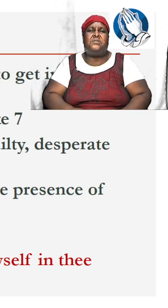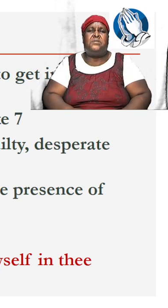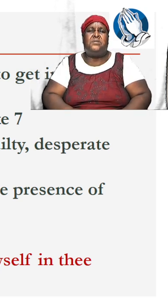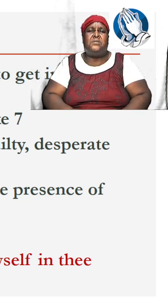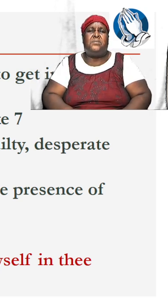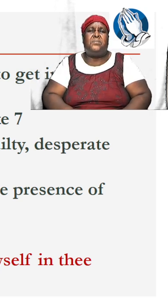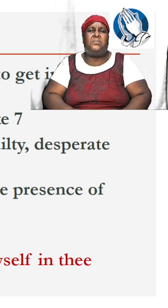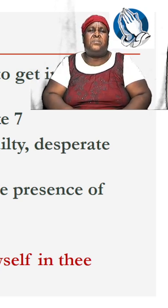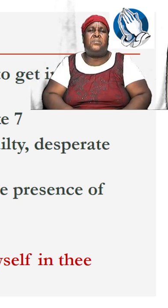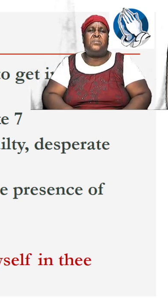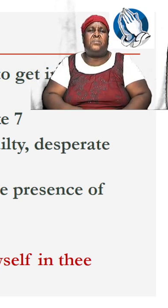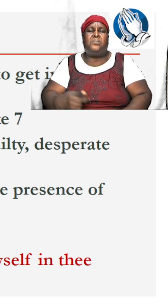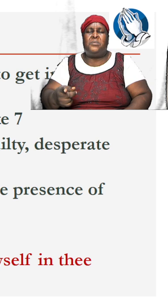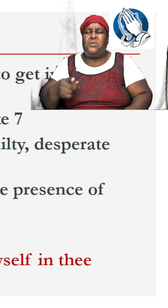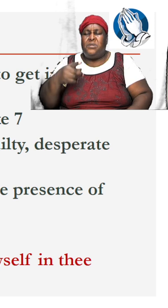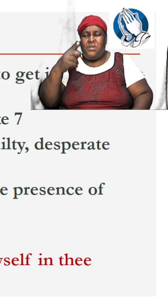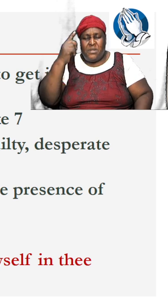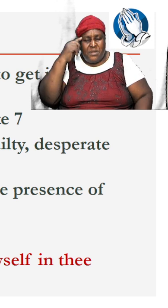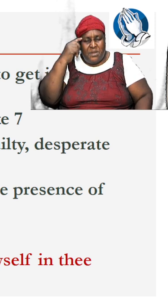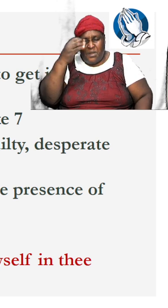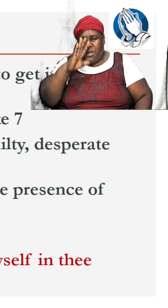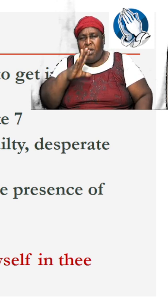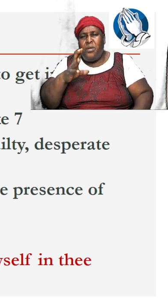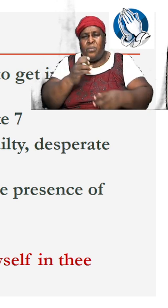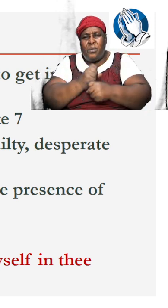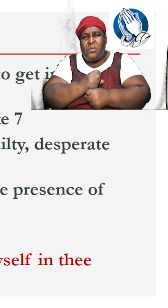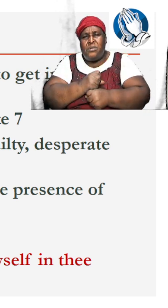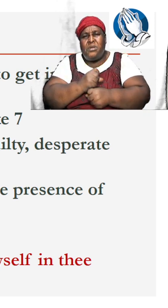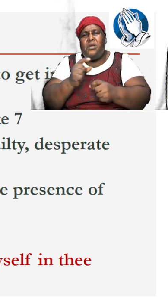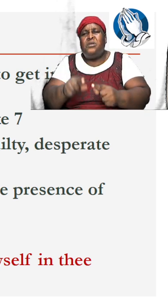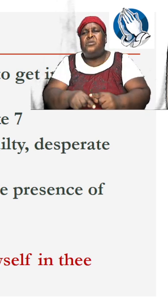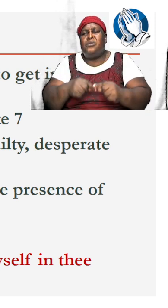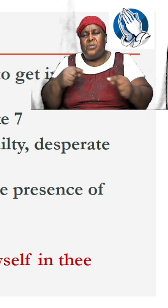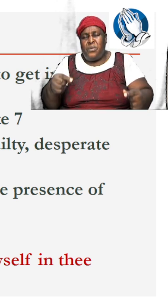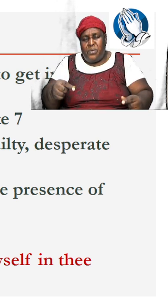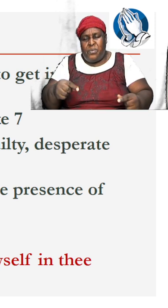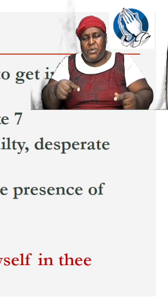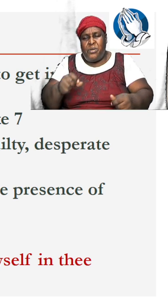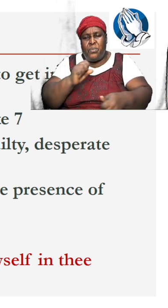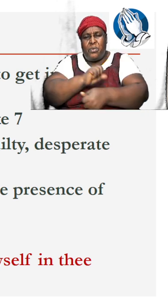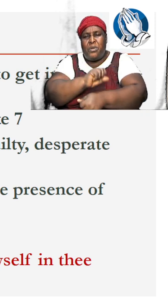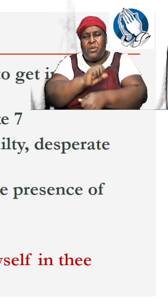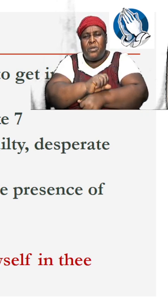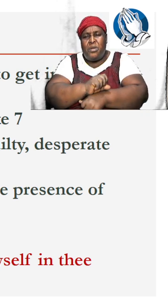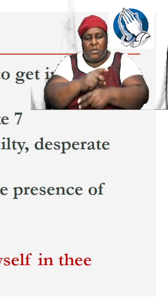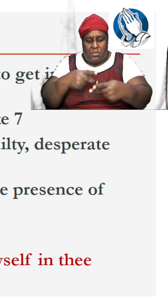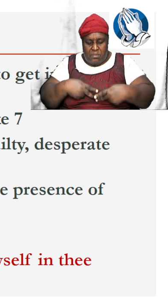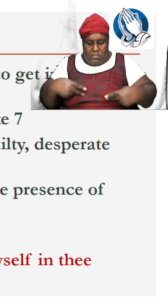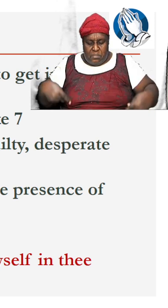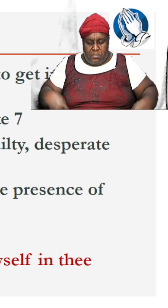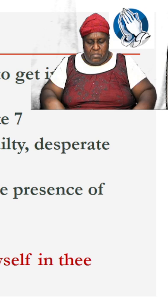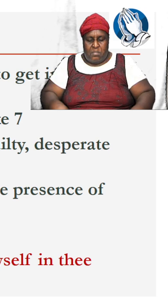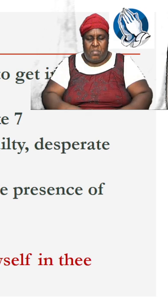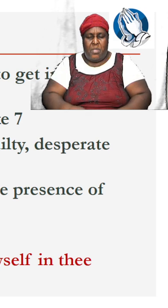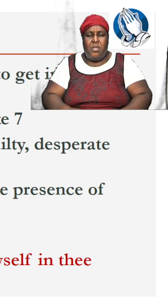God owed him something because of his great works, because he was a Pharisee. But this woman taught us that